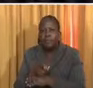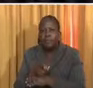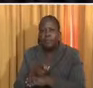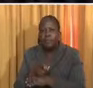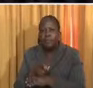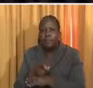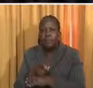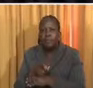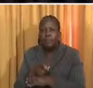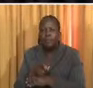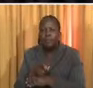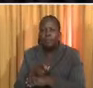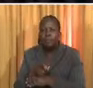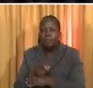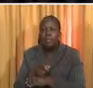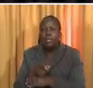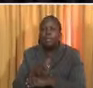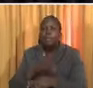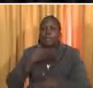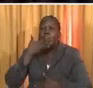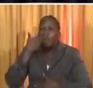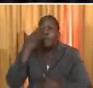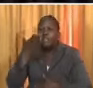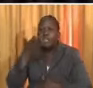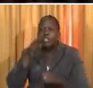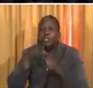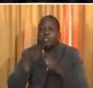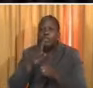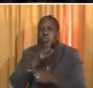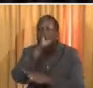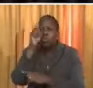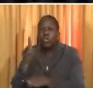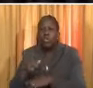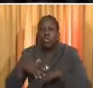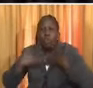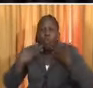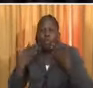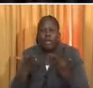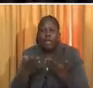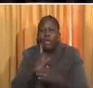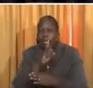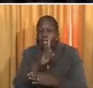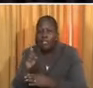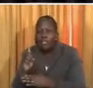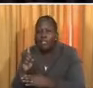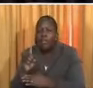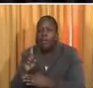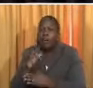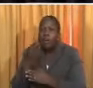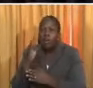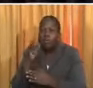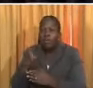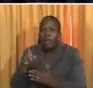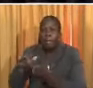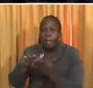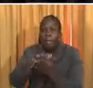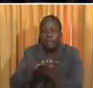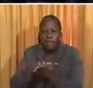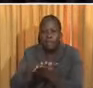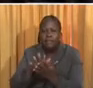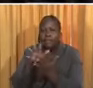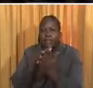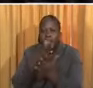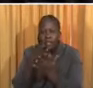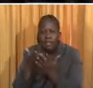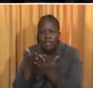That is in answer to the question of where is the juridical basis in the Kenyan